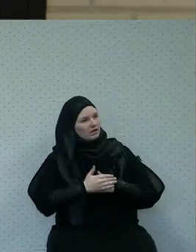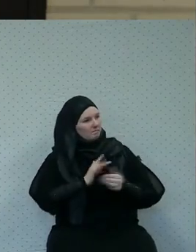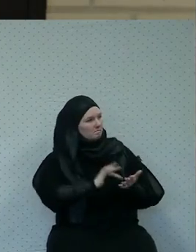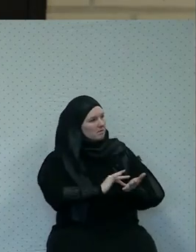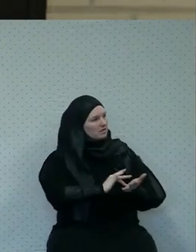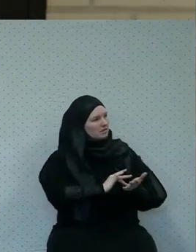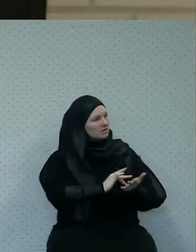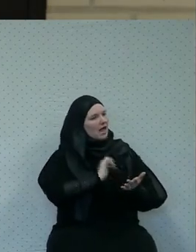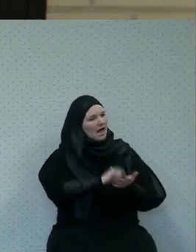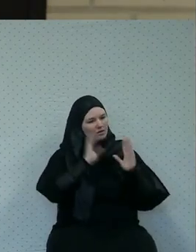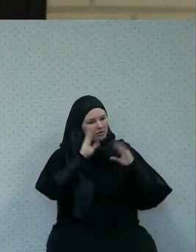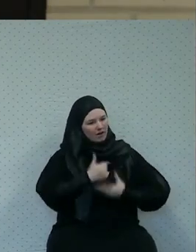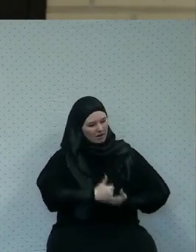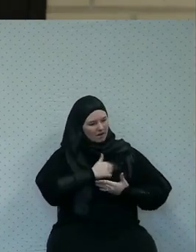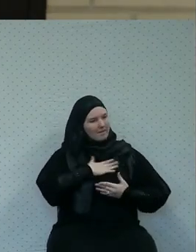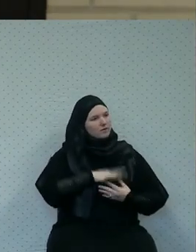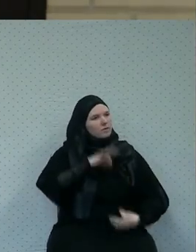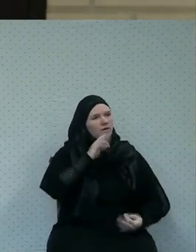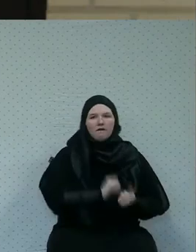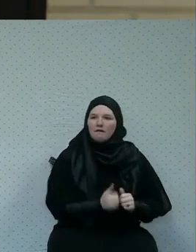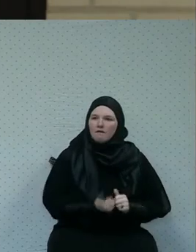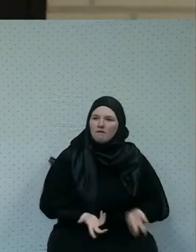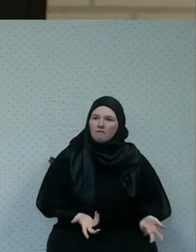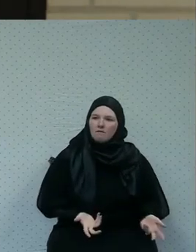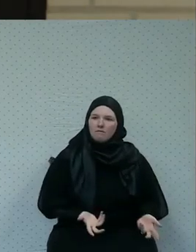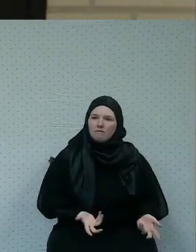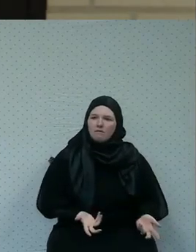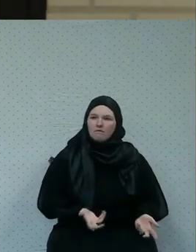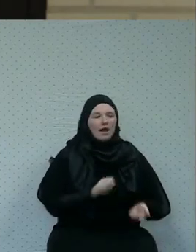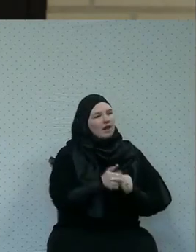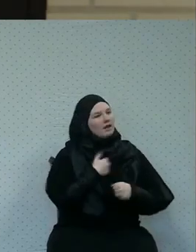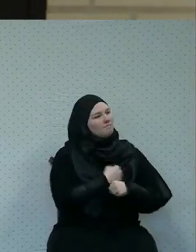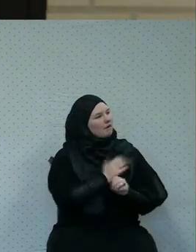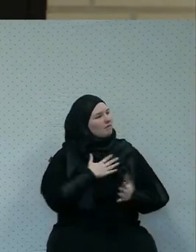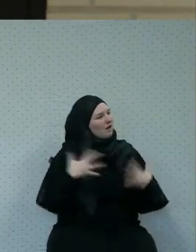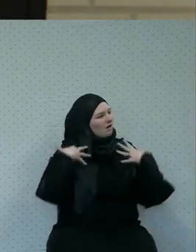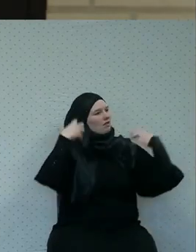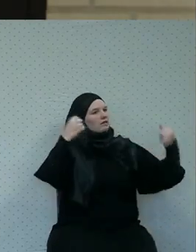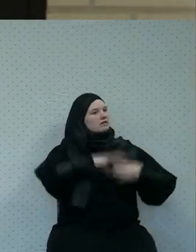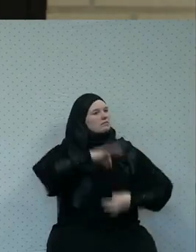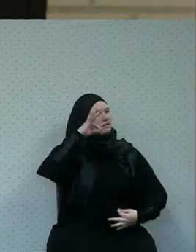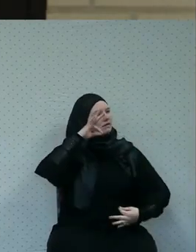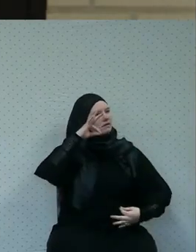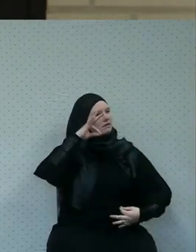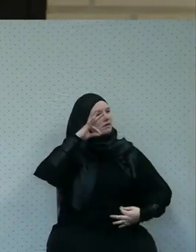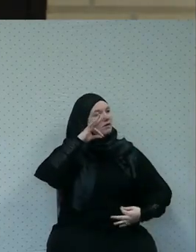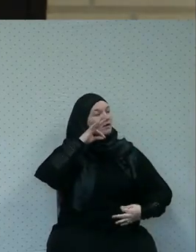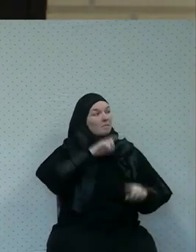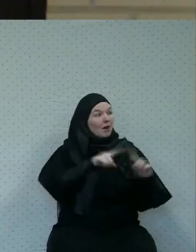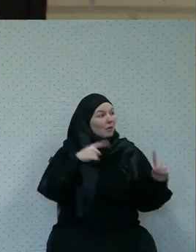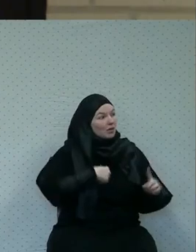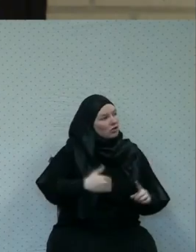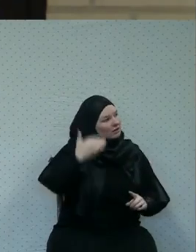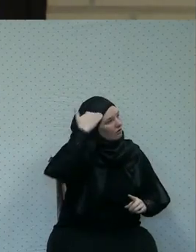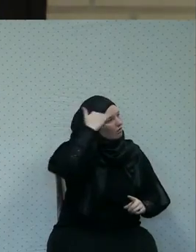on our souls, on our hearts? How can it make us righteous? When in fact, we know that if